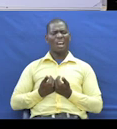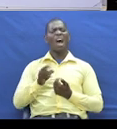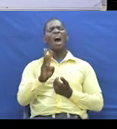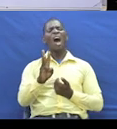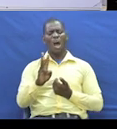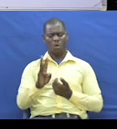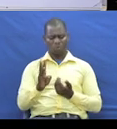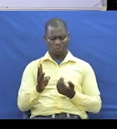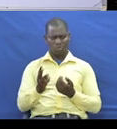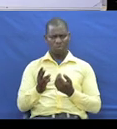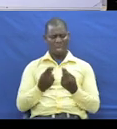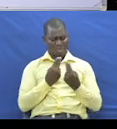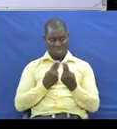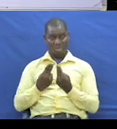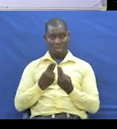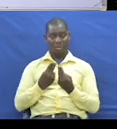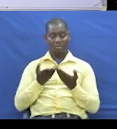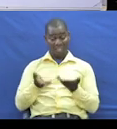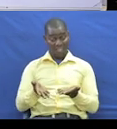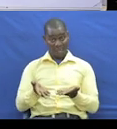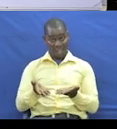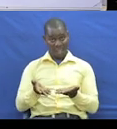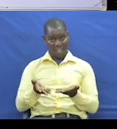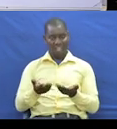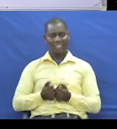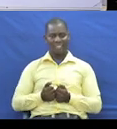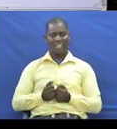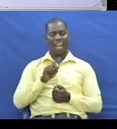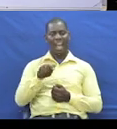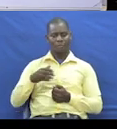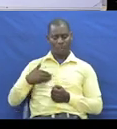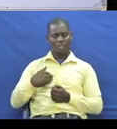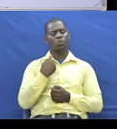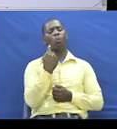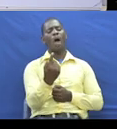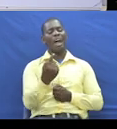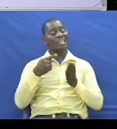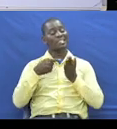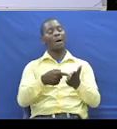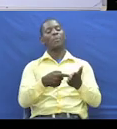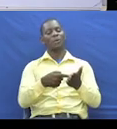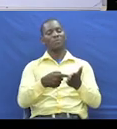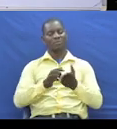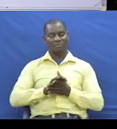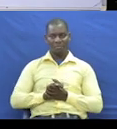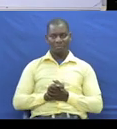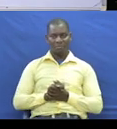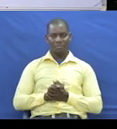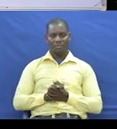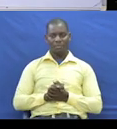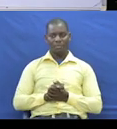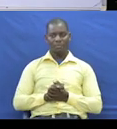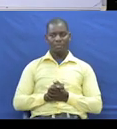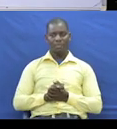how far are we for the discussions that we have made. I'm going to pose to you one example.